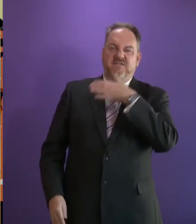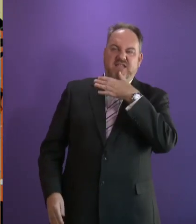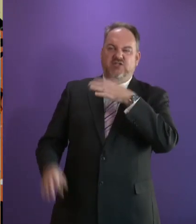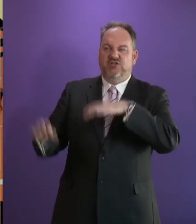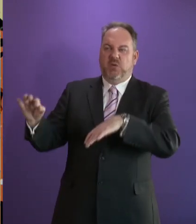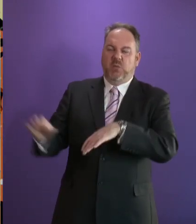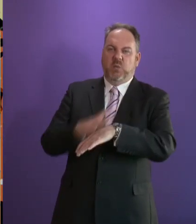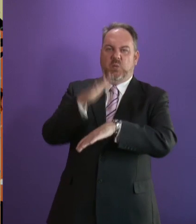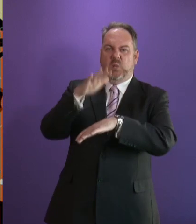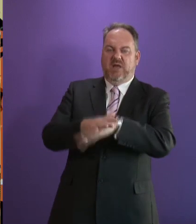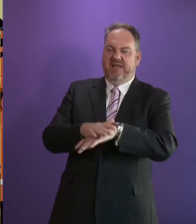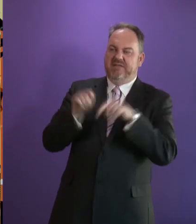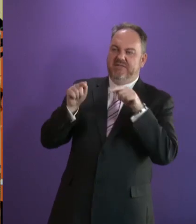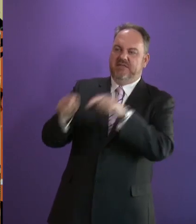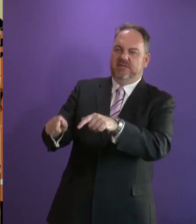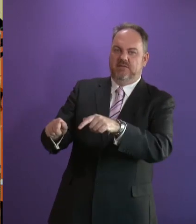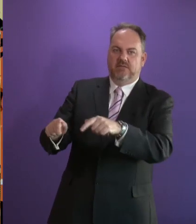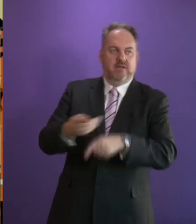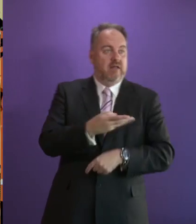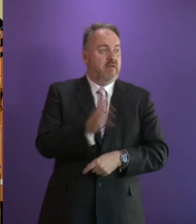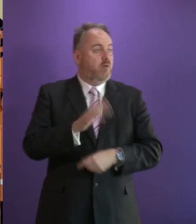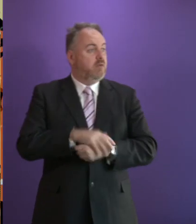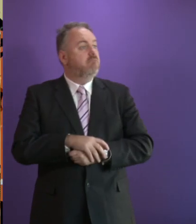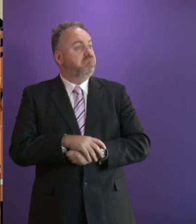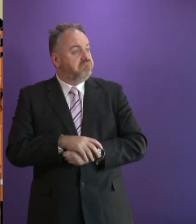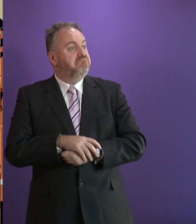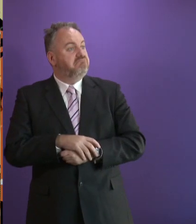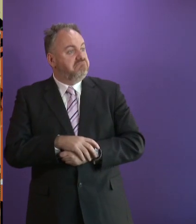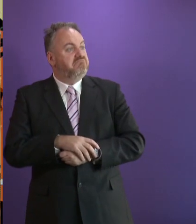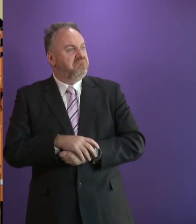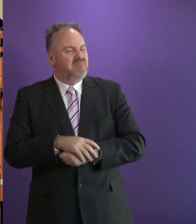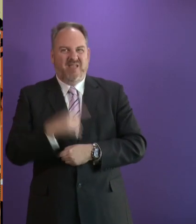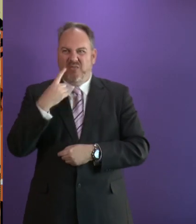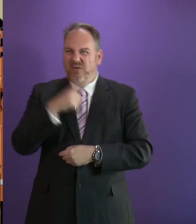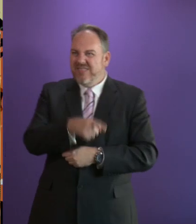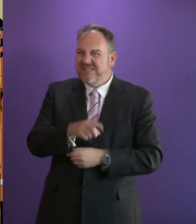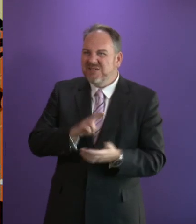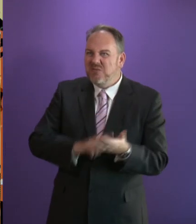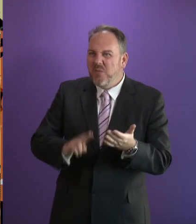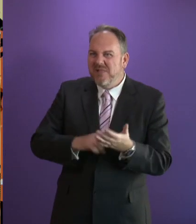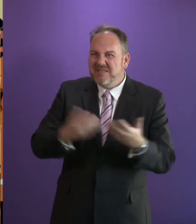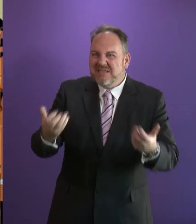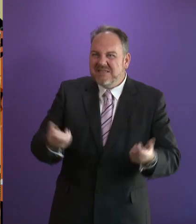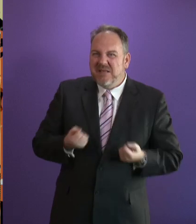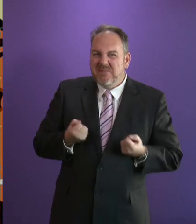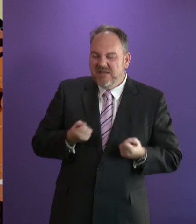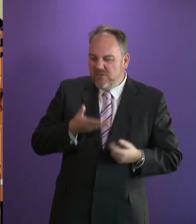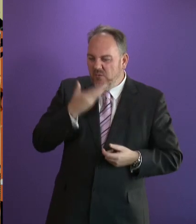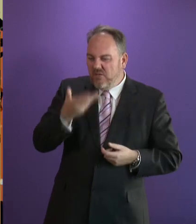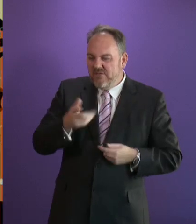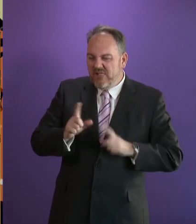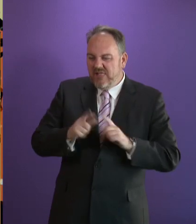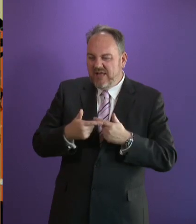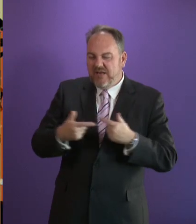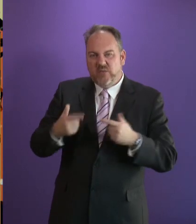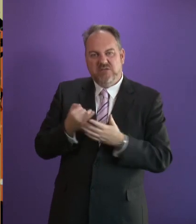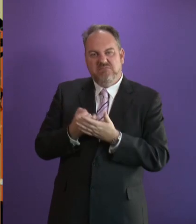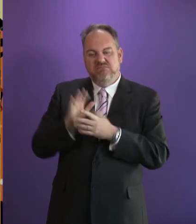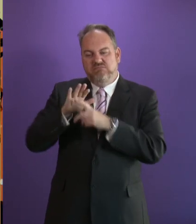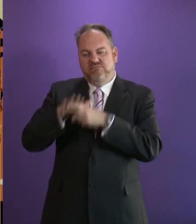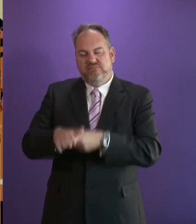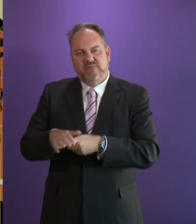hear nobody batted an eyelid. I was like, this is the norm. And even last week in this chamber, there was